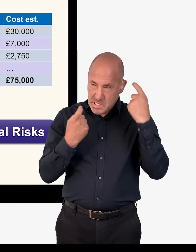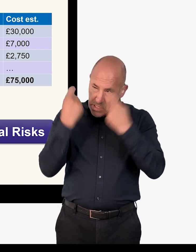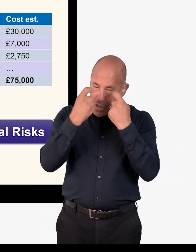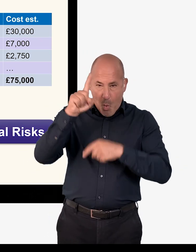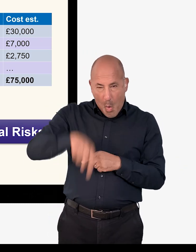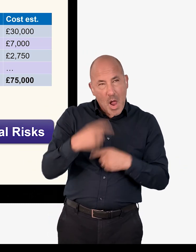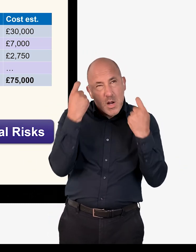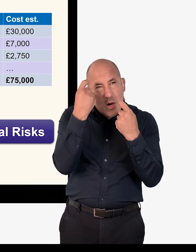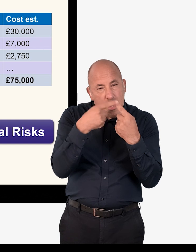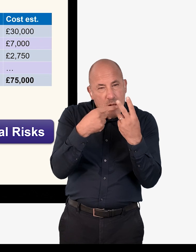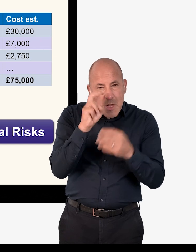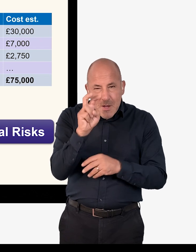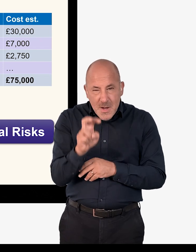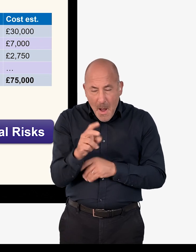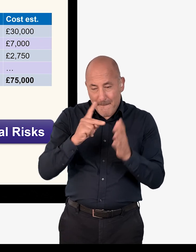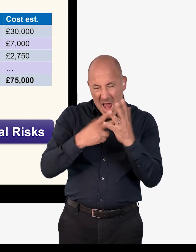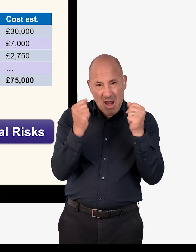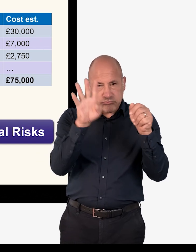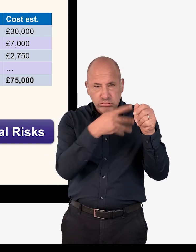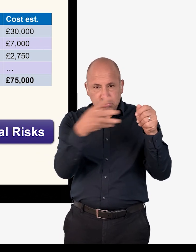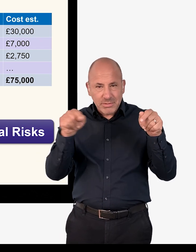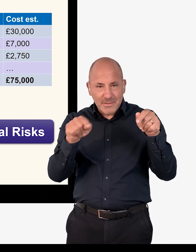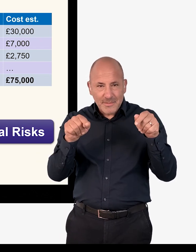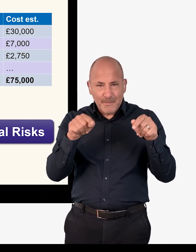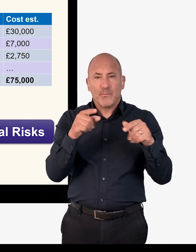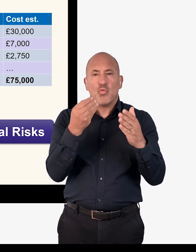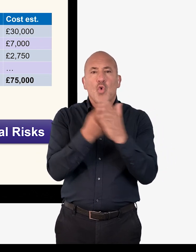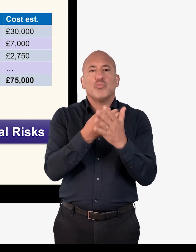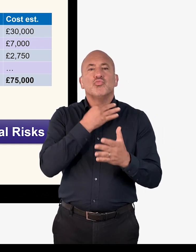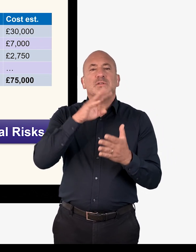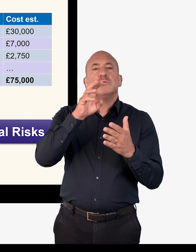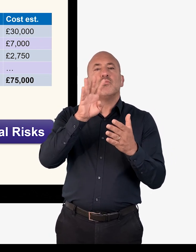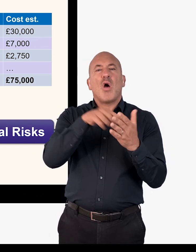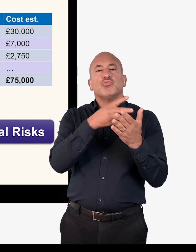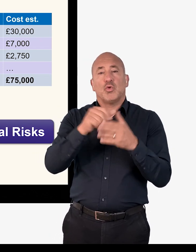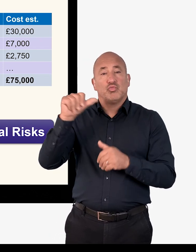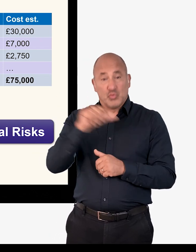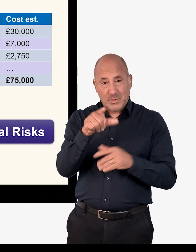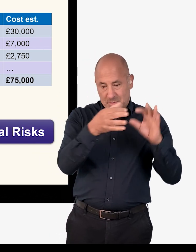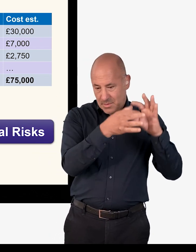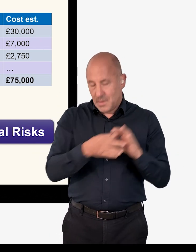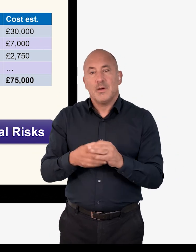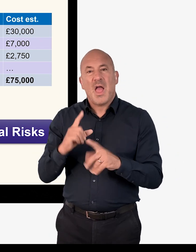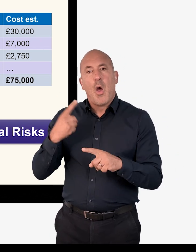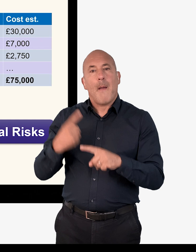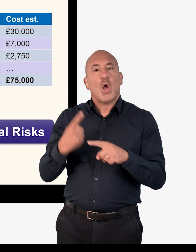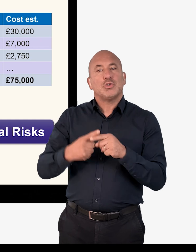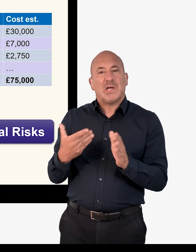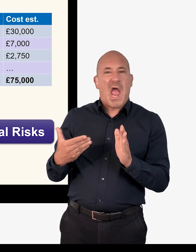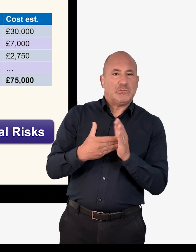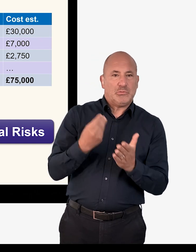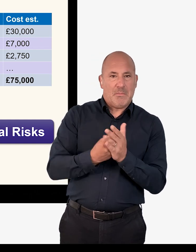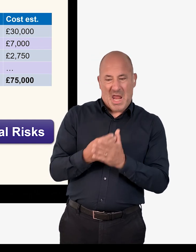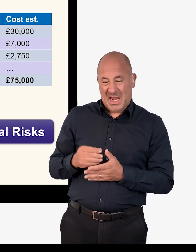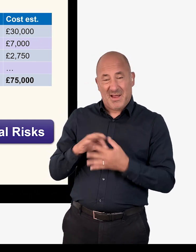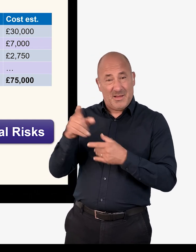risks and have a plan in place. The costed risk register should inform the contingency figures in your